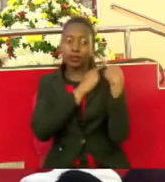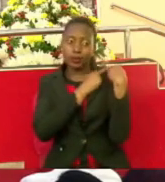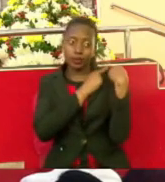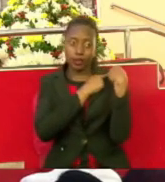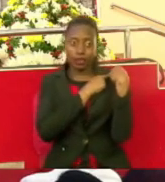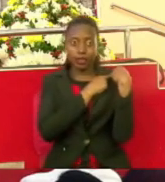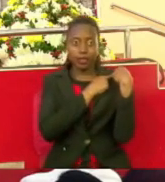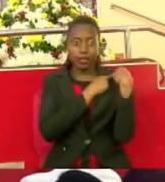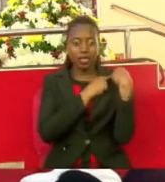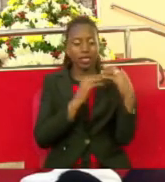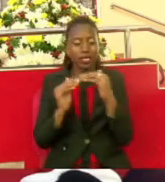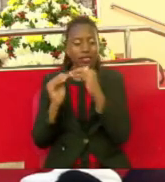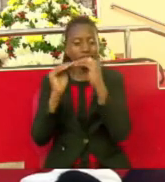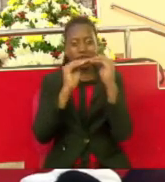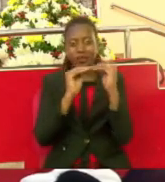has equal measure.